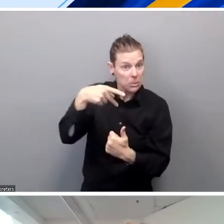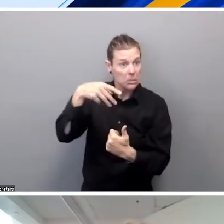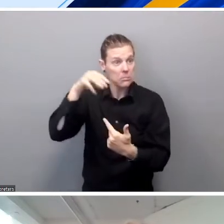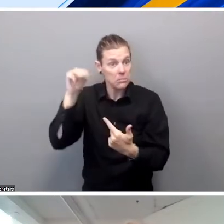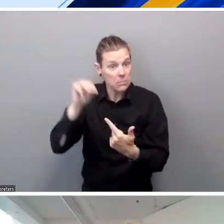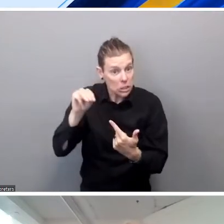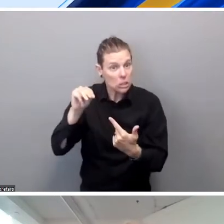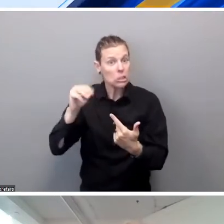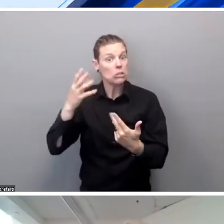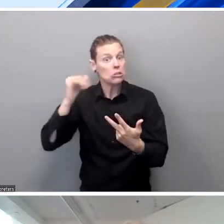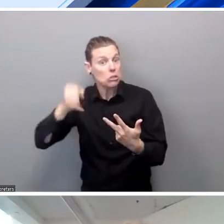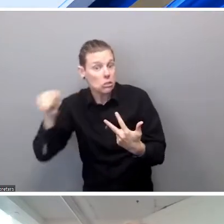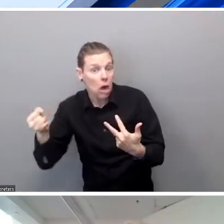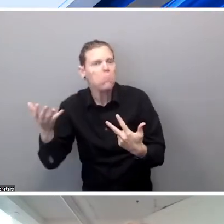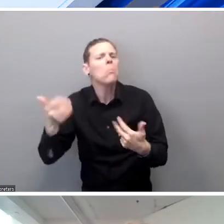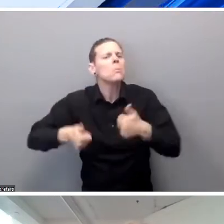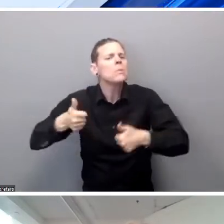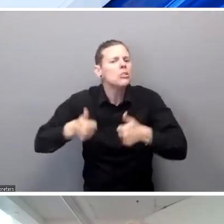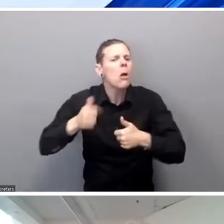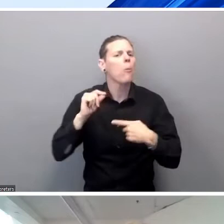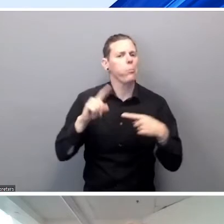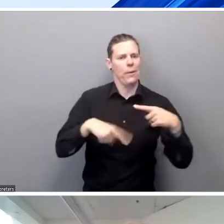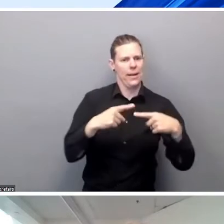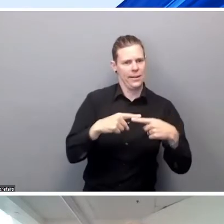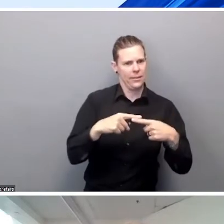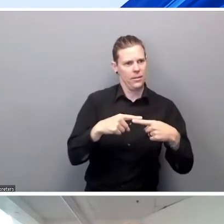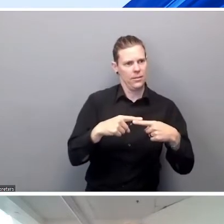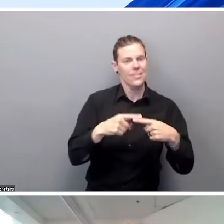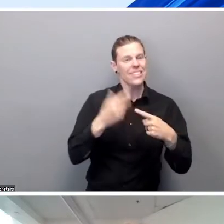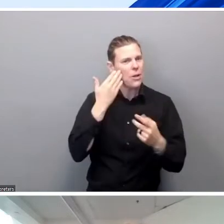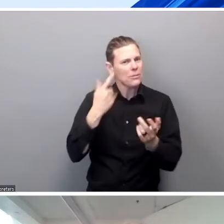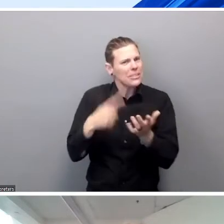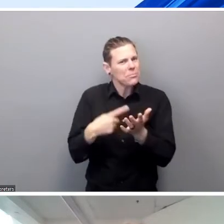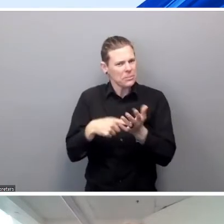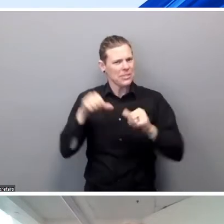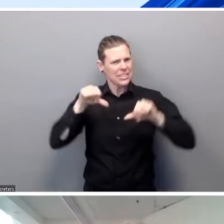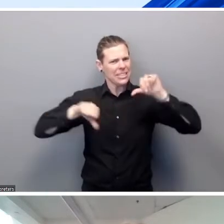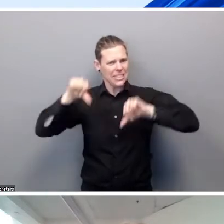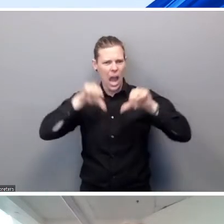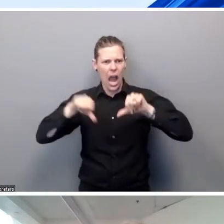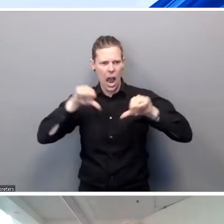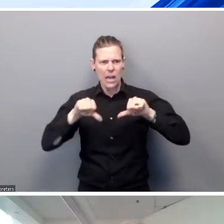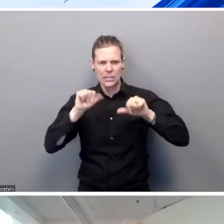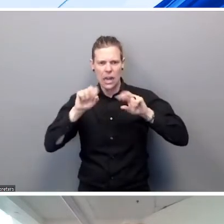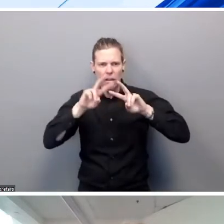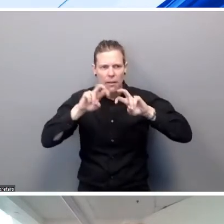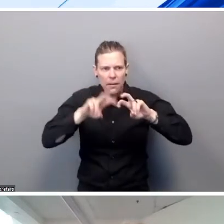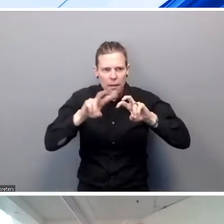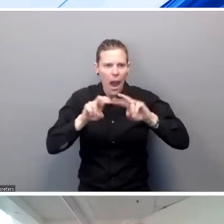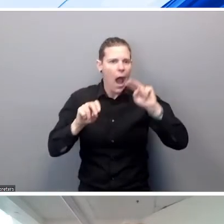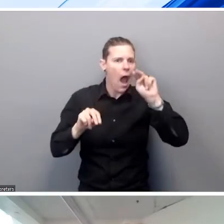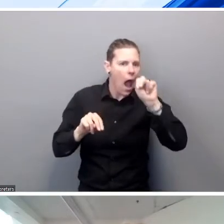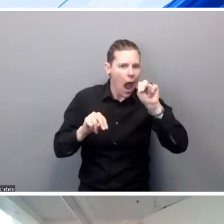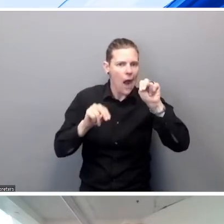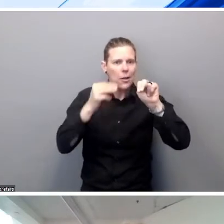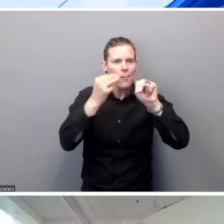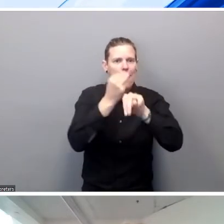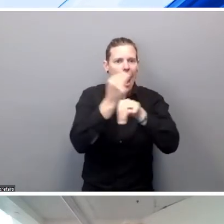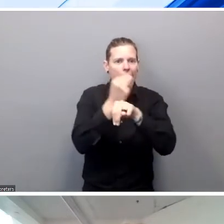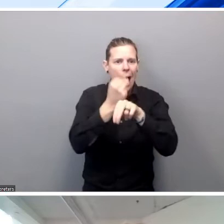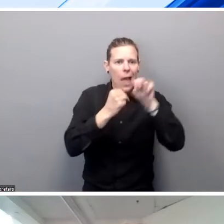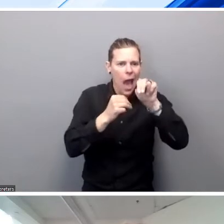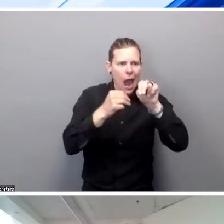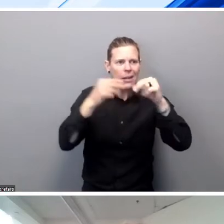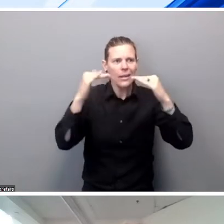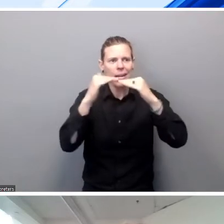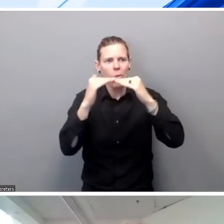we, in science, we talk about that being a study with an N of 1, and you can never prove anything from just one case. I